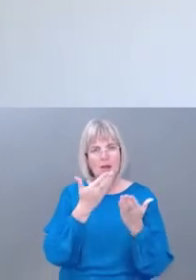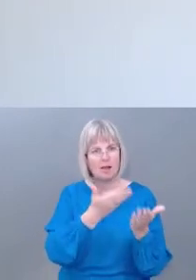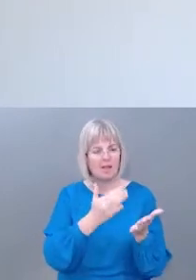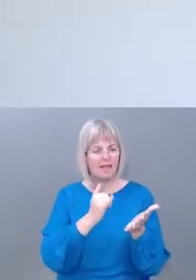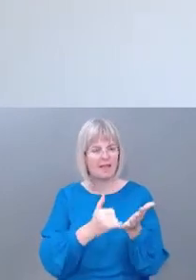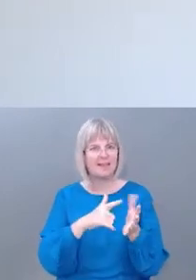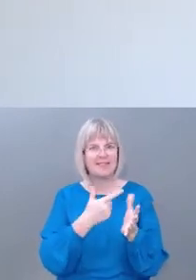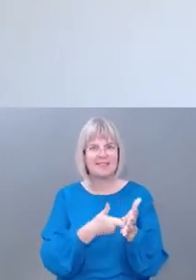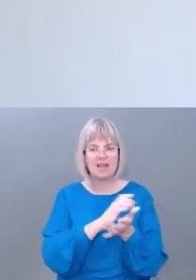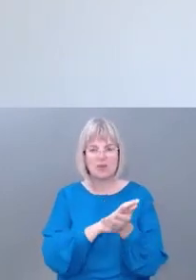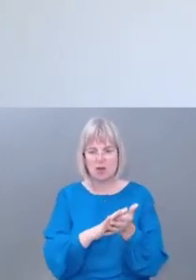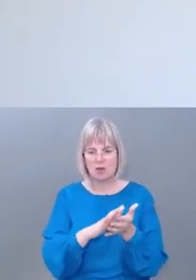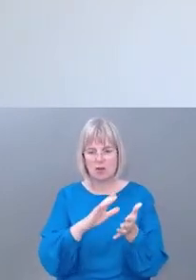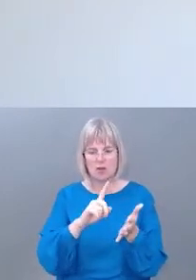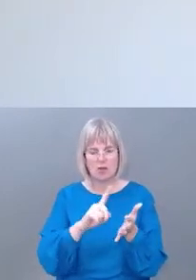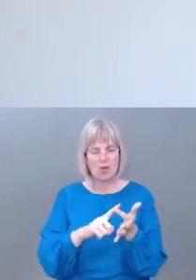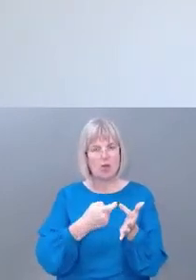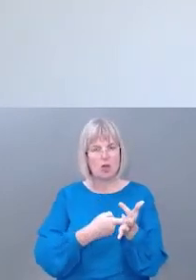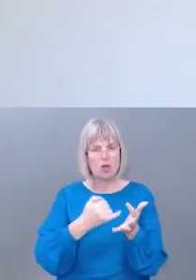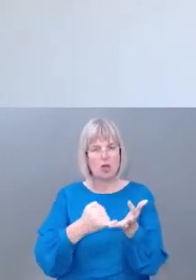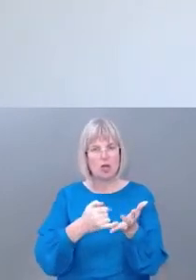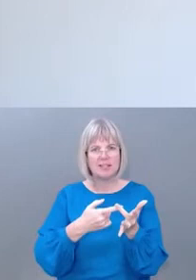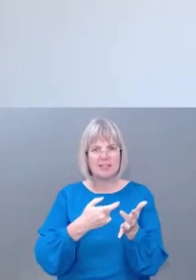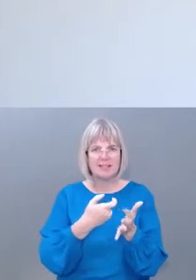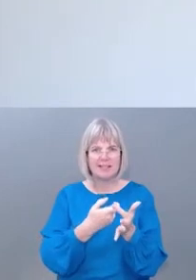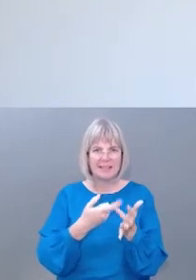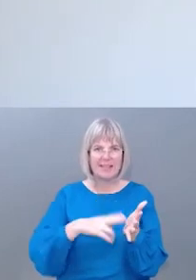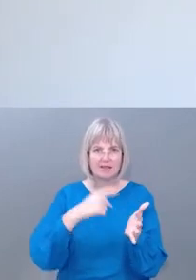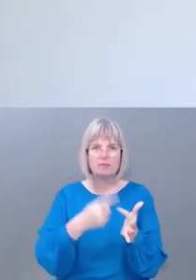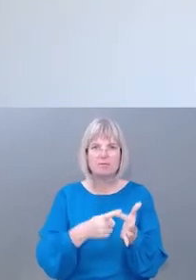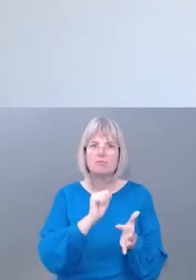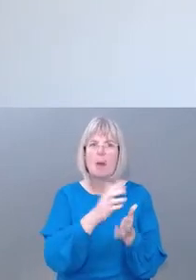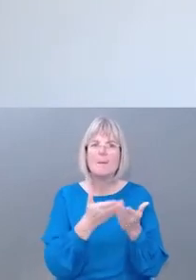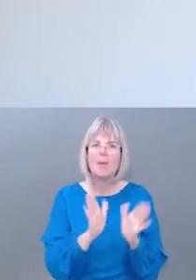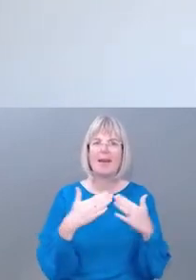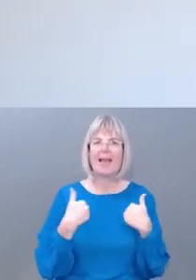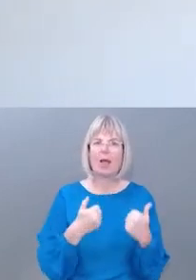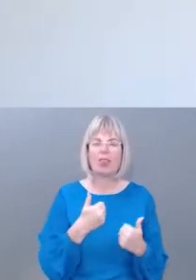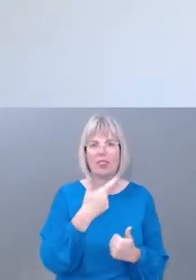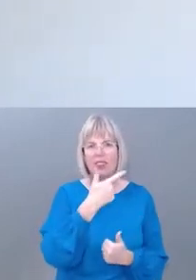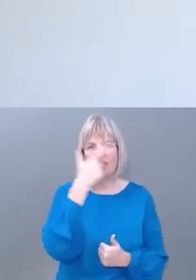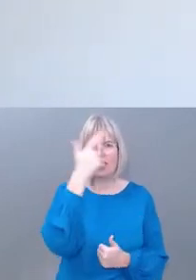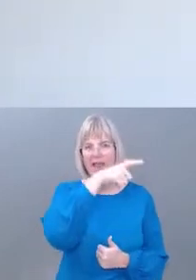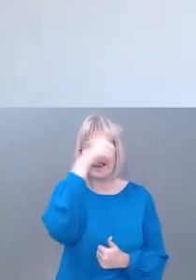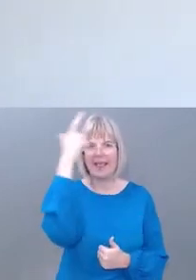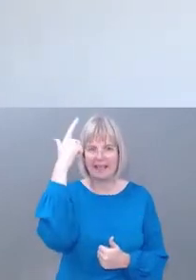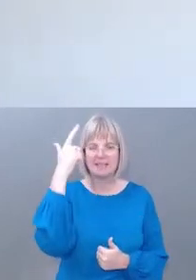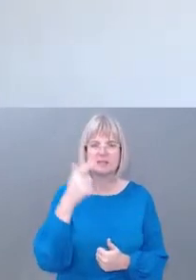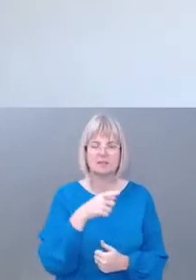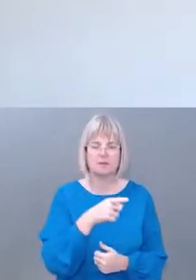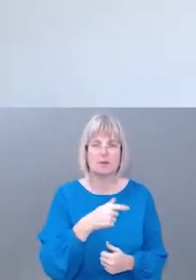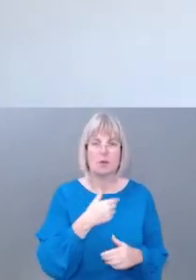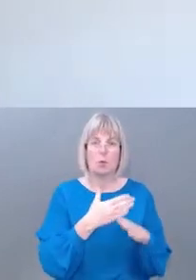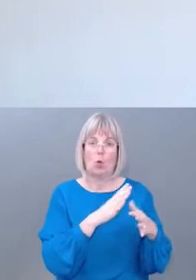Sarah works in public health in Leeds and has been doing a piece of work with another of our PPN chairs,